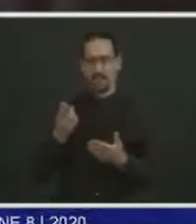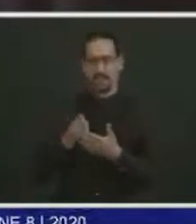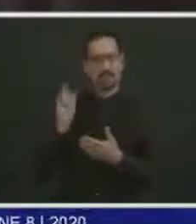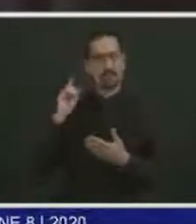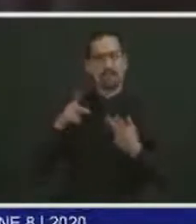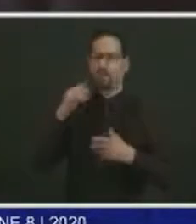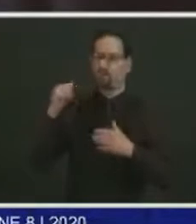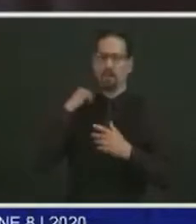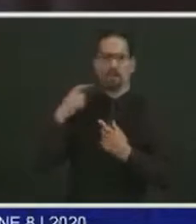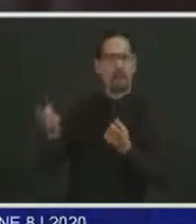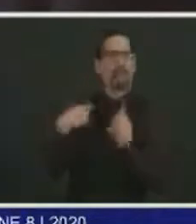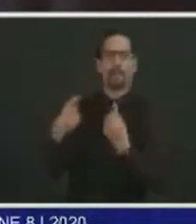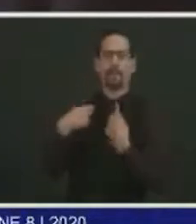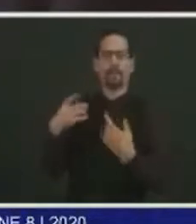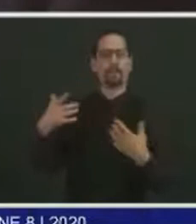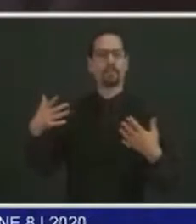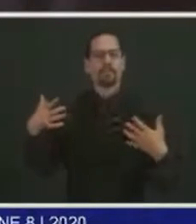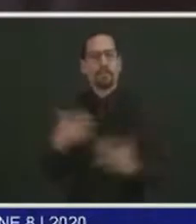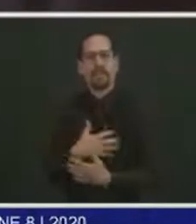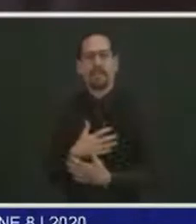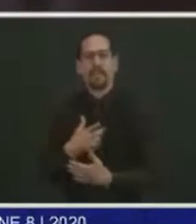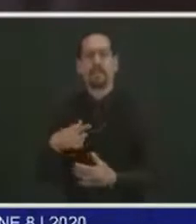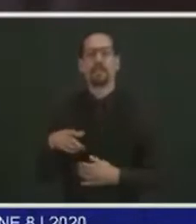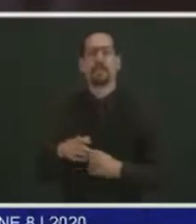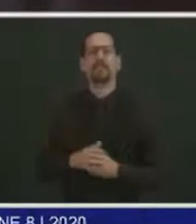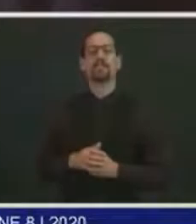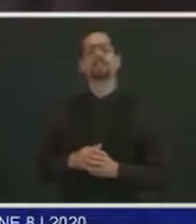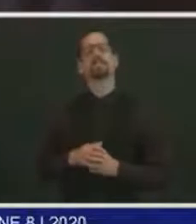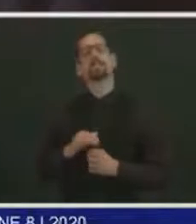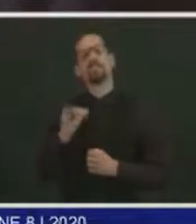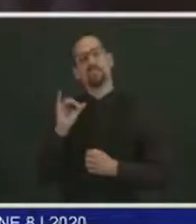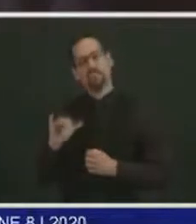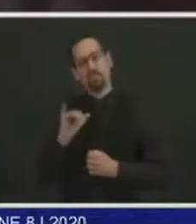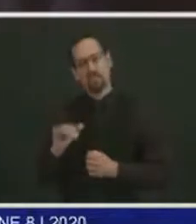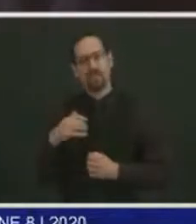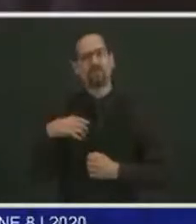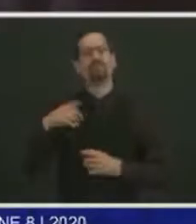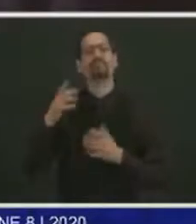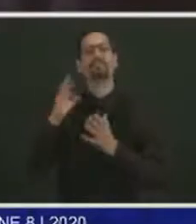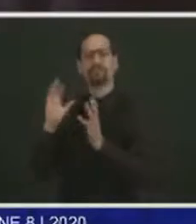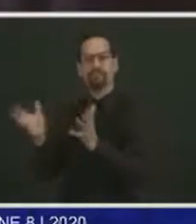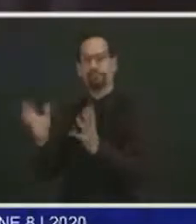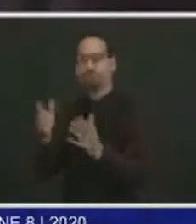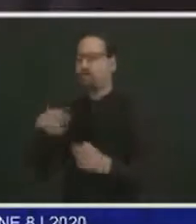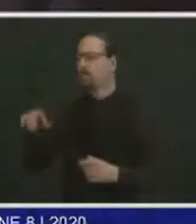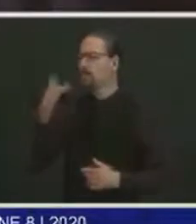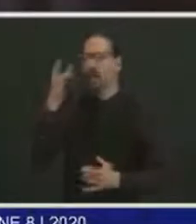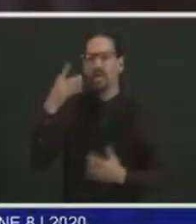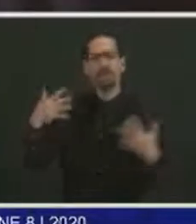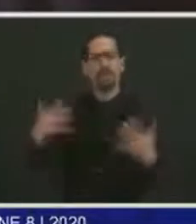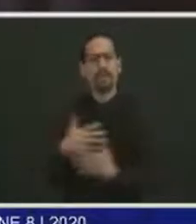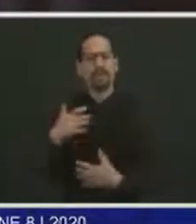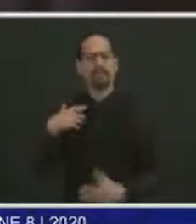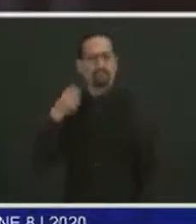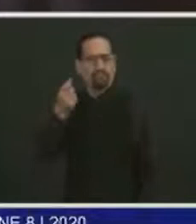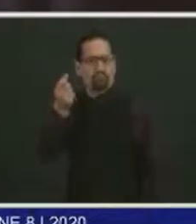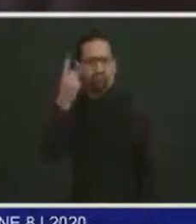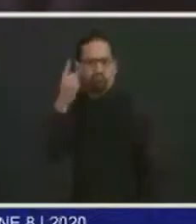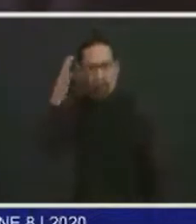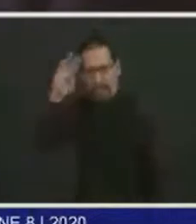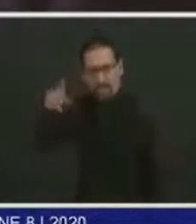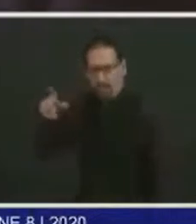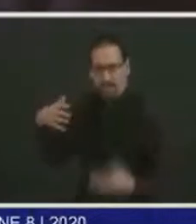come out at their own pace, and that's appropriate. But if you are a business